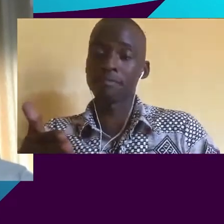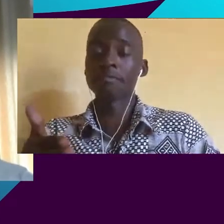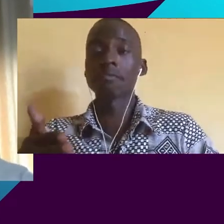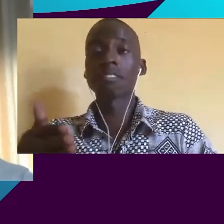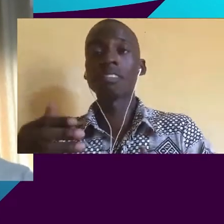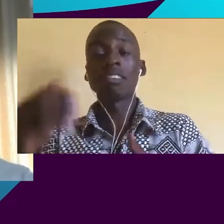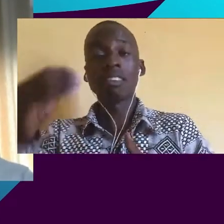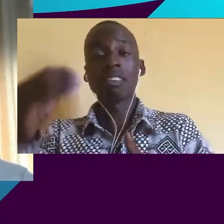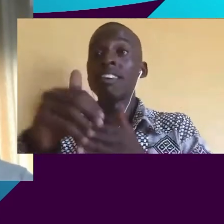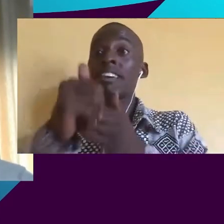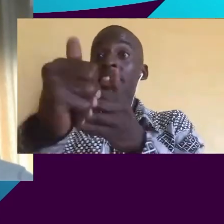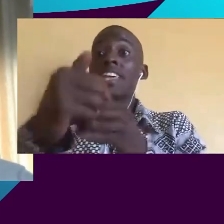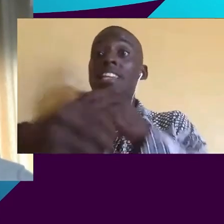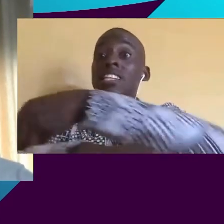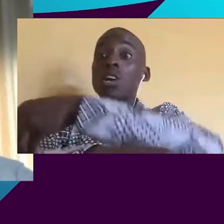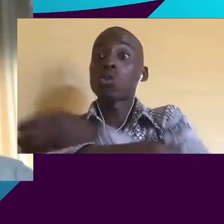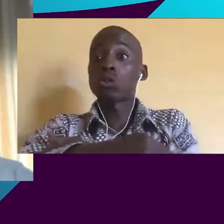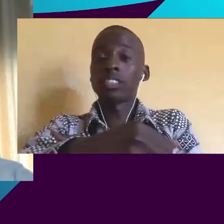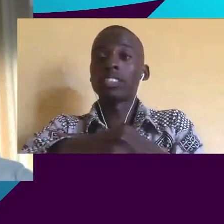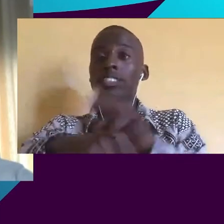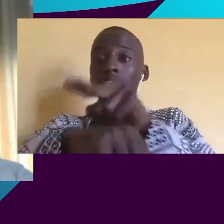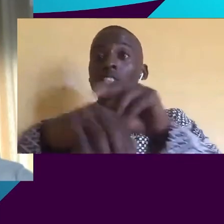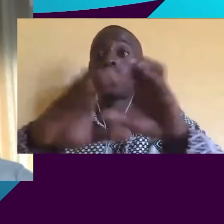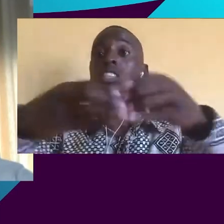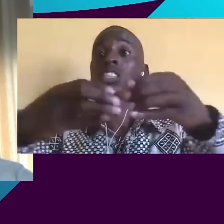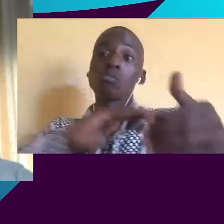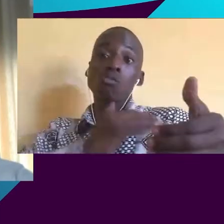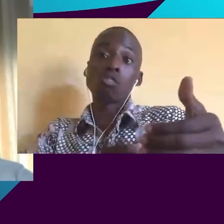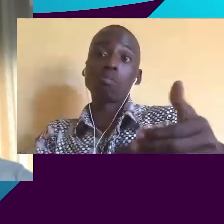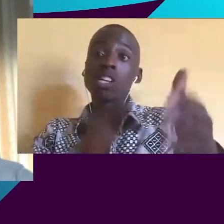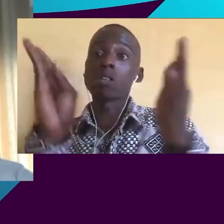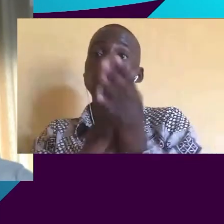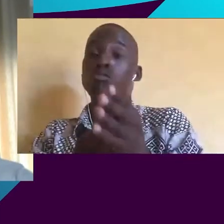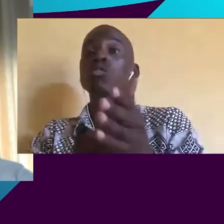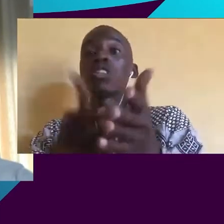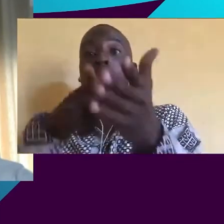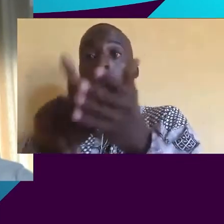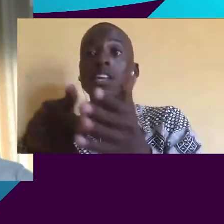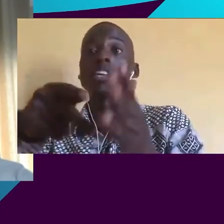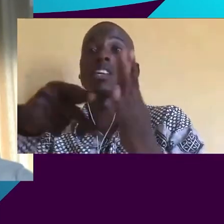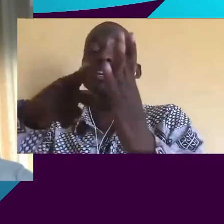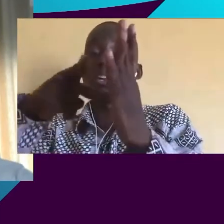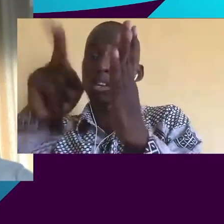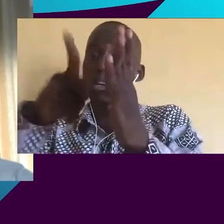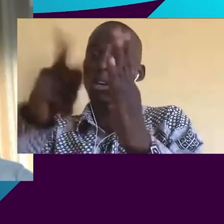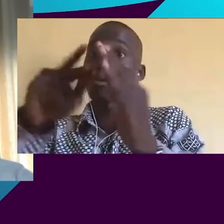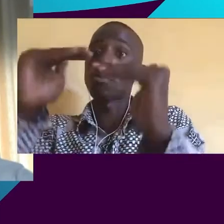the head coaches for women national teams are also put on the payroll where we pay